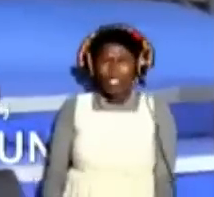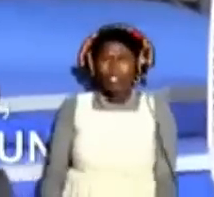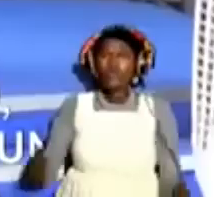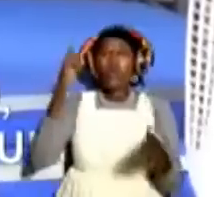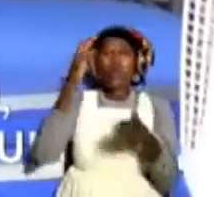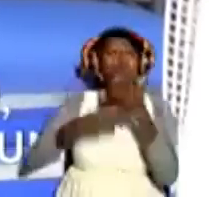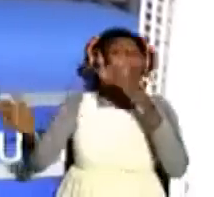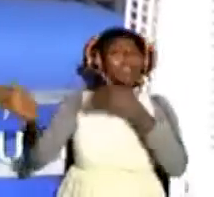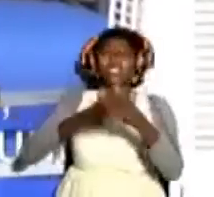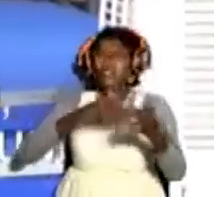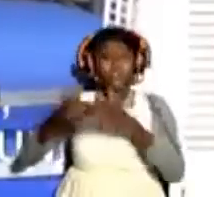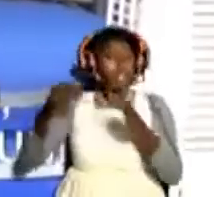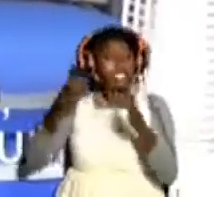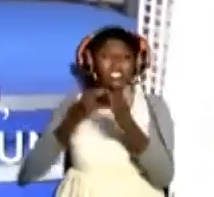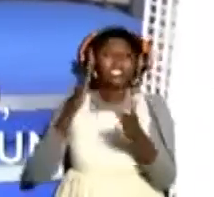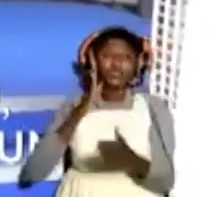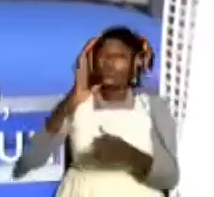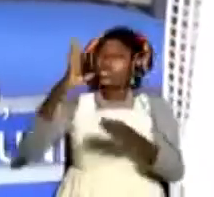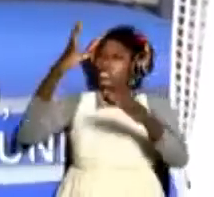Whatever it will cost,